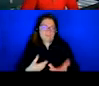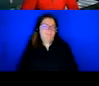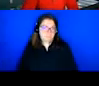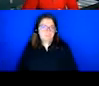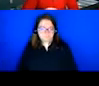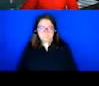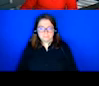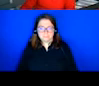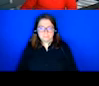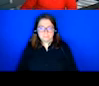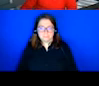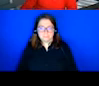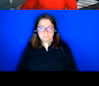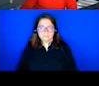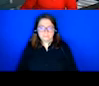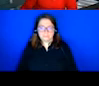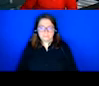you're accomplishing your goals as well.